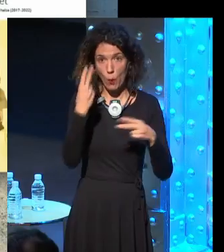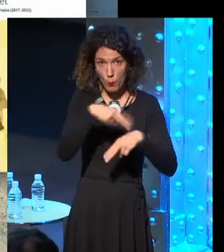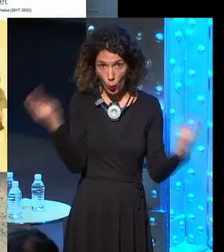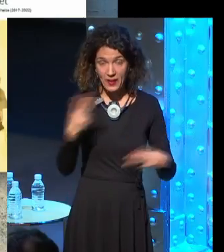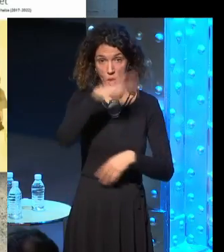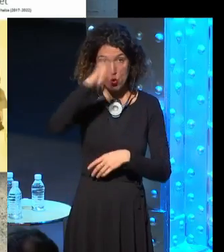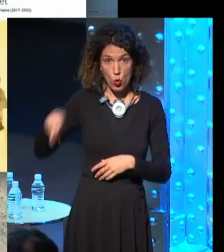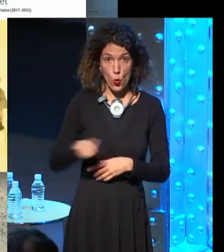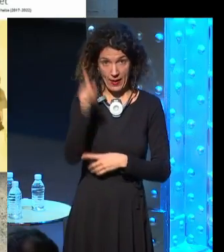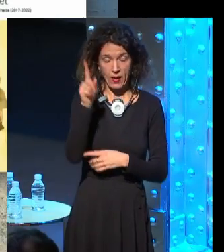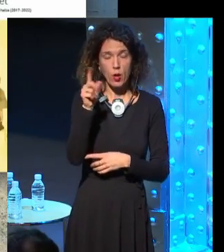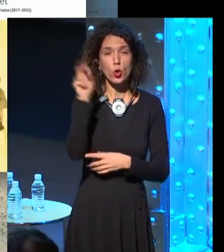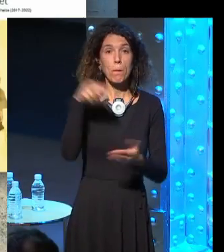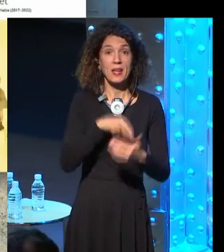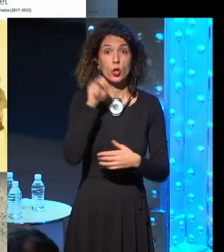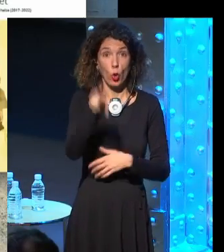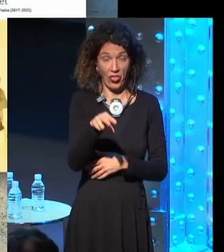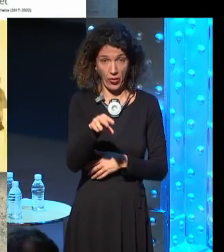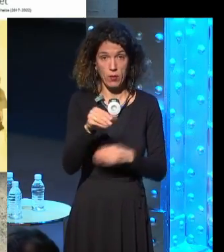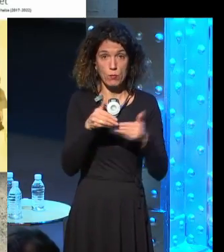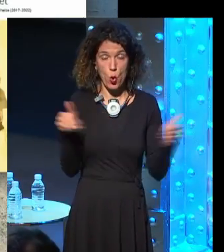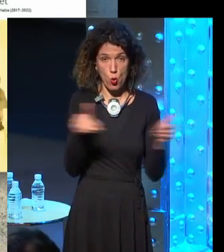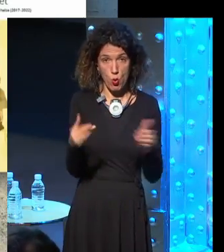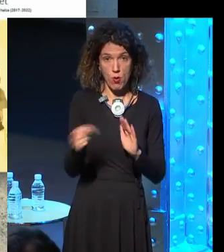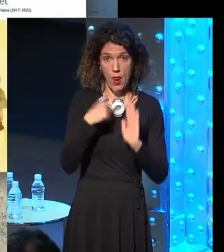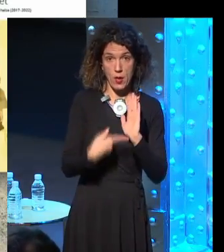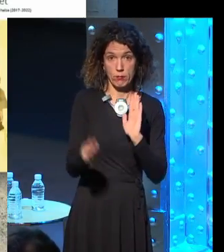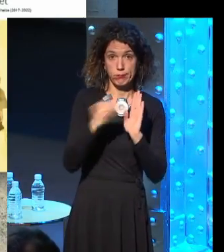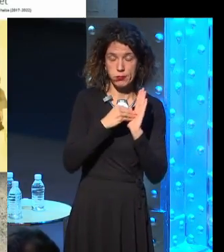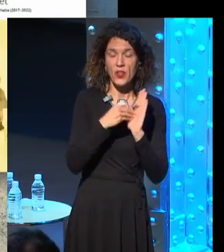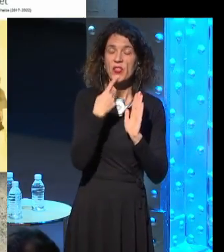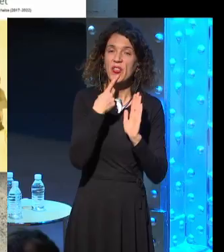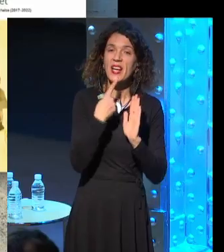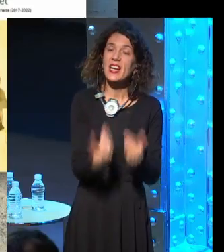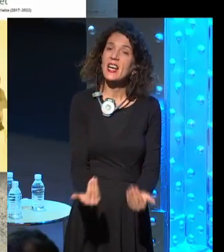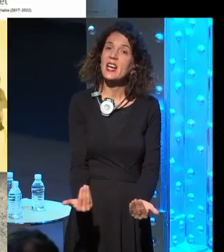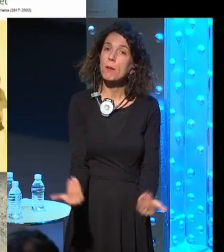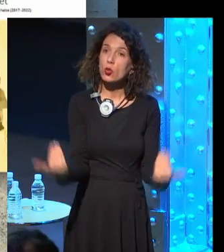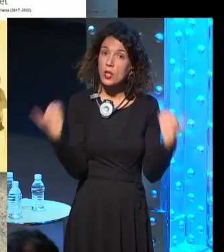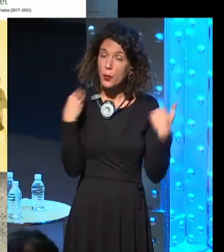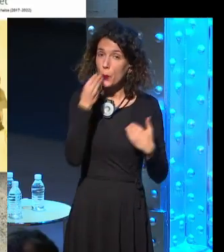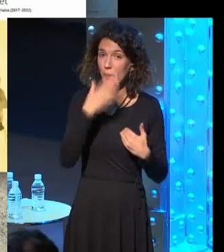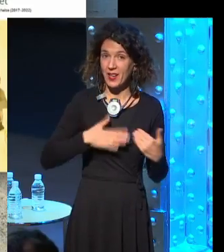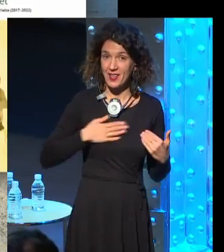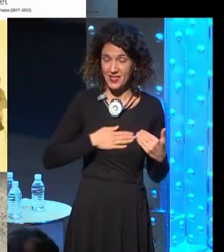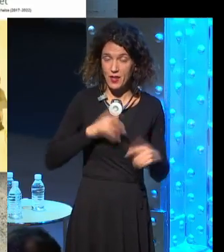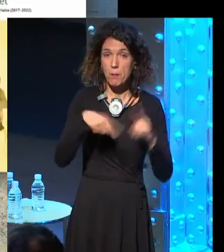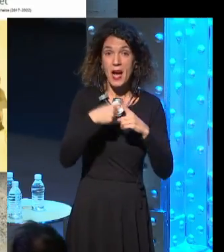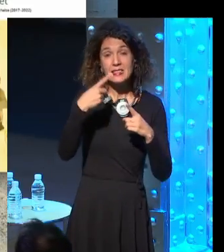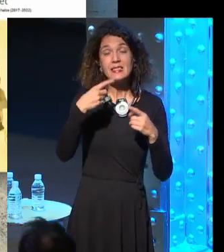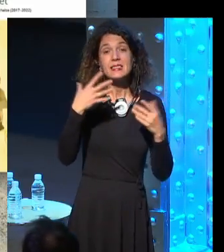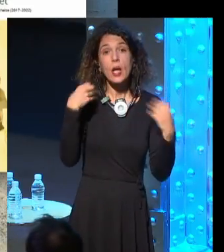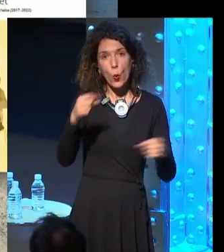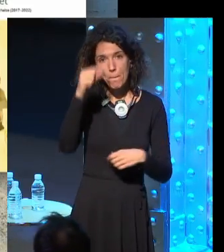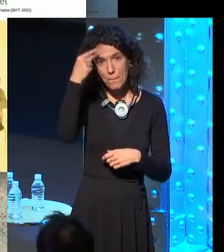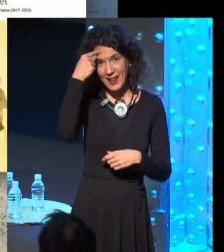this act places the responsibility for mental health and well-being on the political leadership